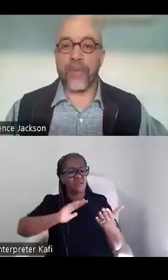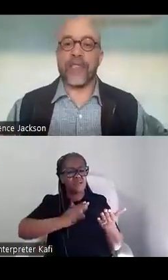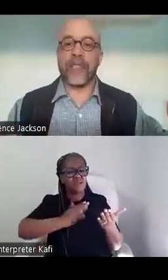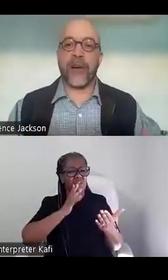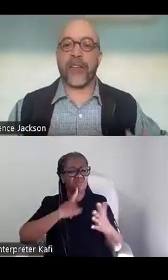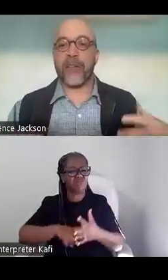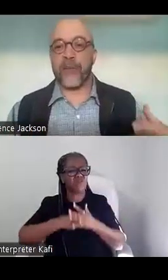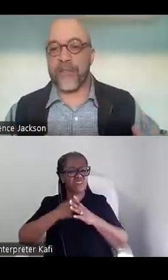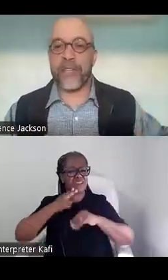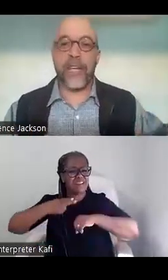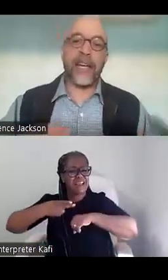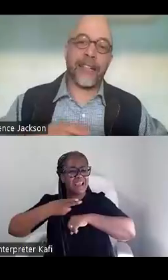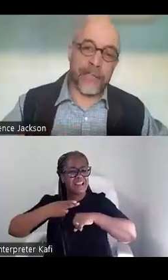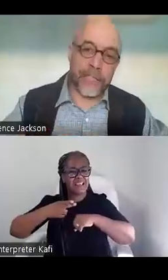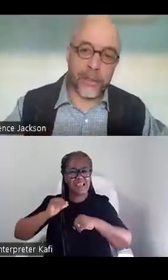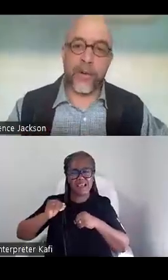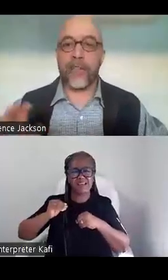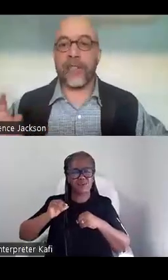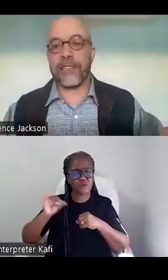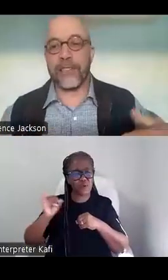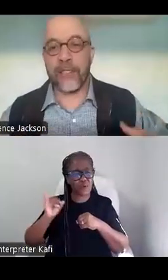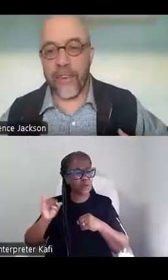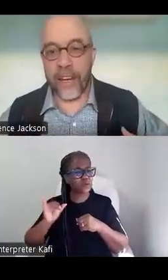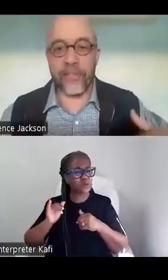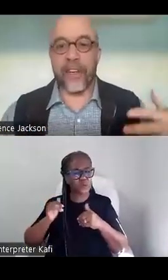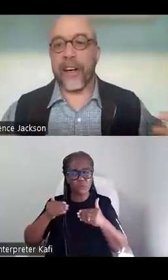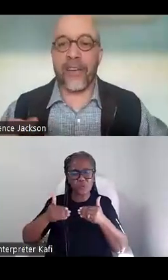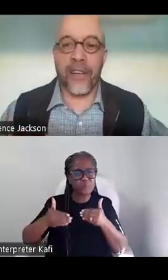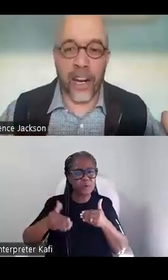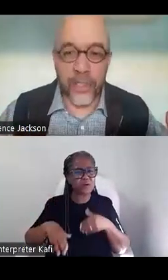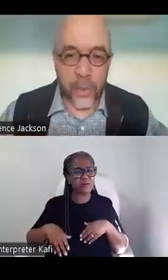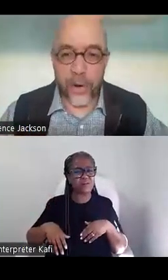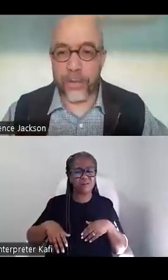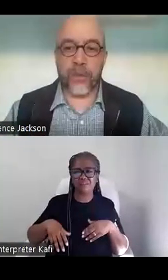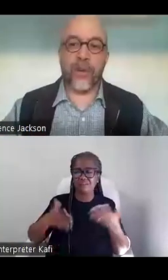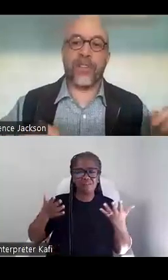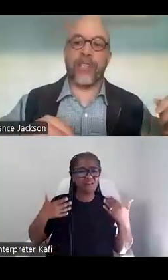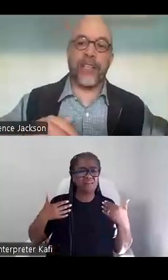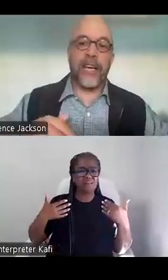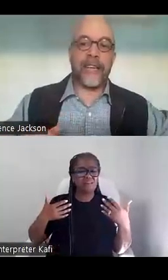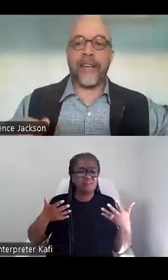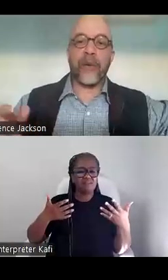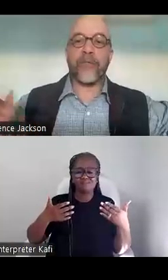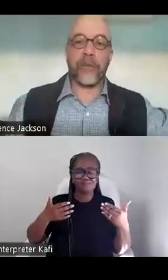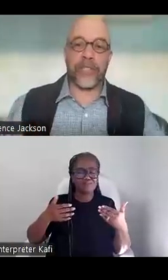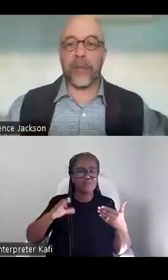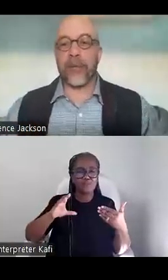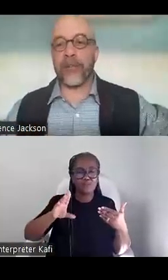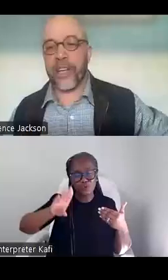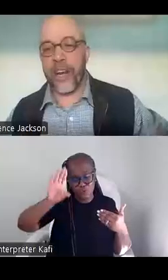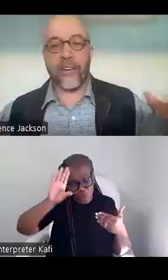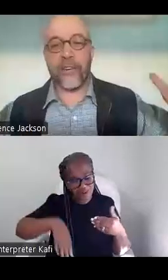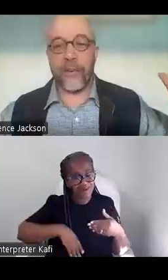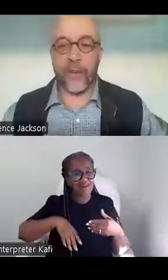to frenzy by the use of it. It reached New Orleans and survived there in the underworld resorts. And then it went from the Mississippi